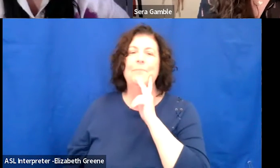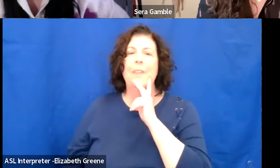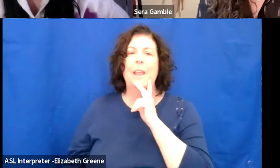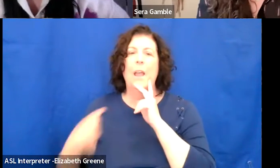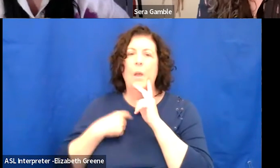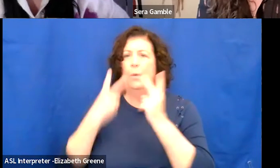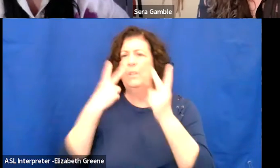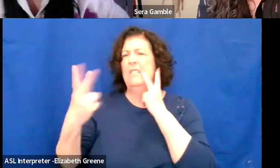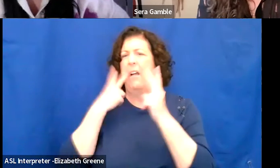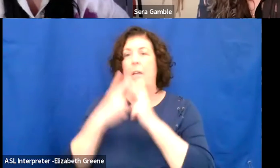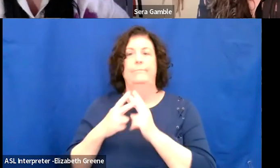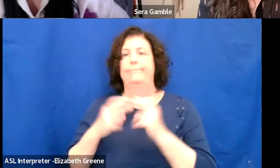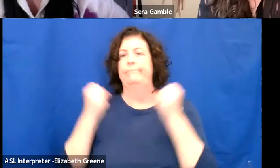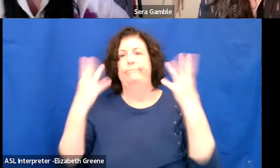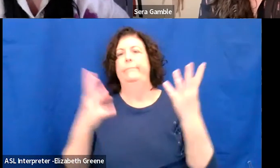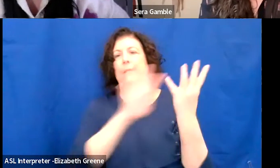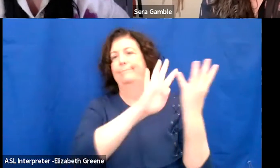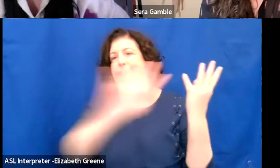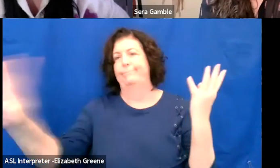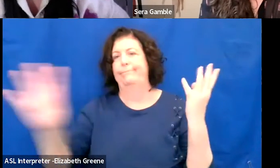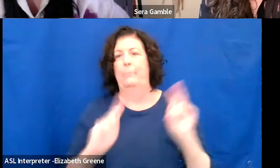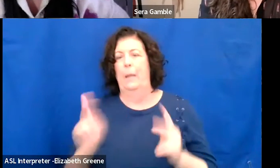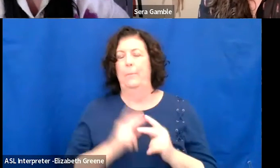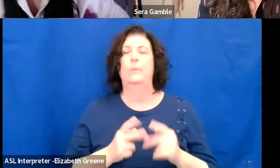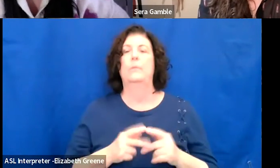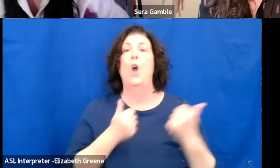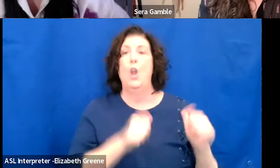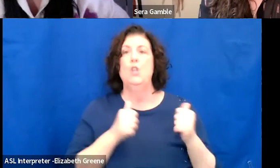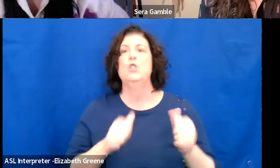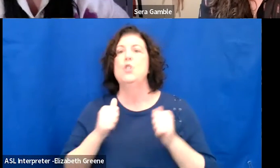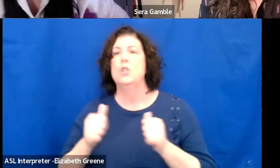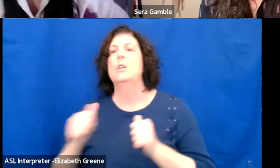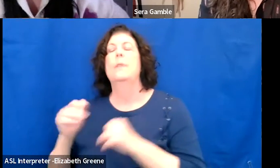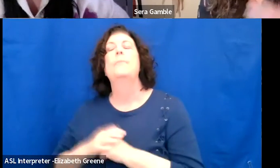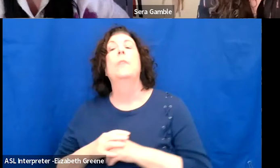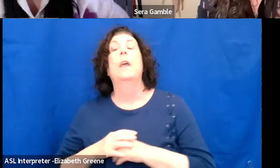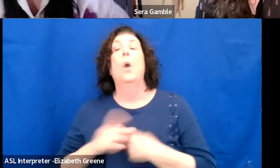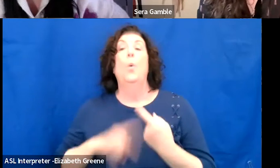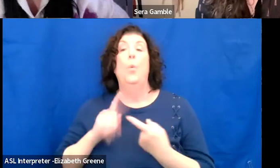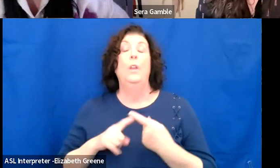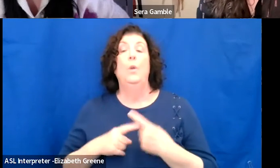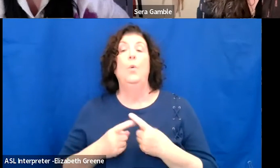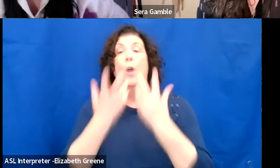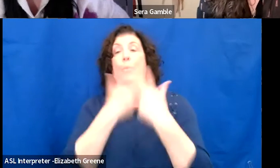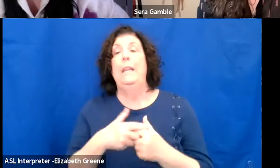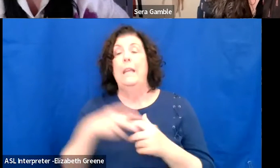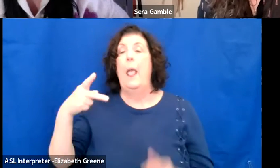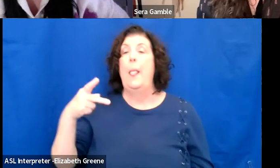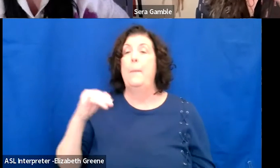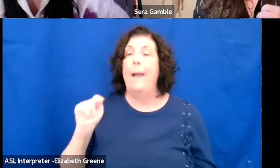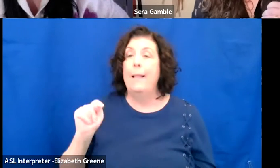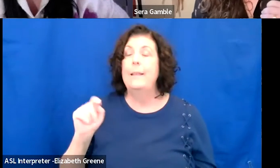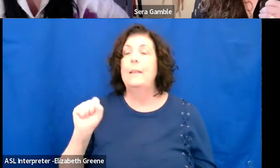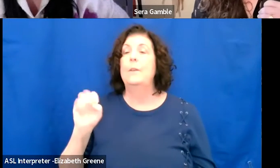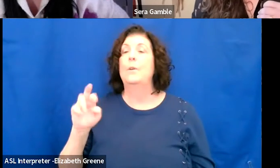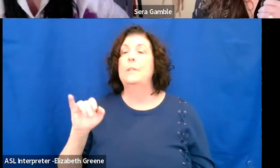seeing a million people, of course. I mean, basically when you're putting together a pilot or a series, number